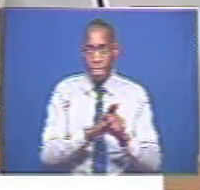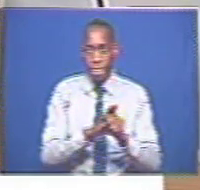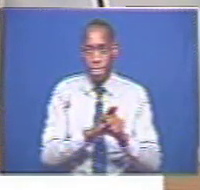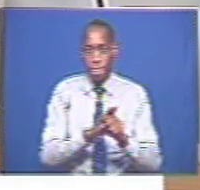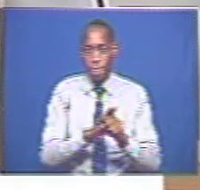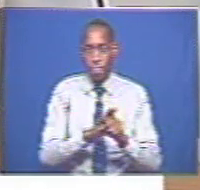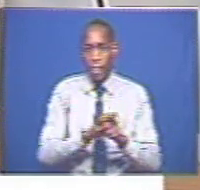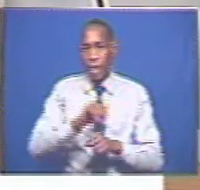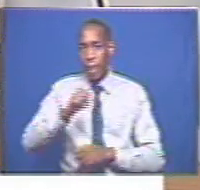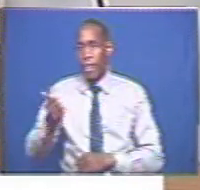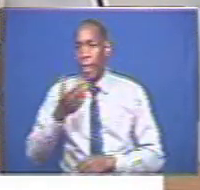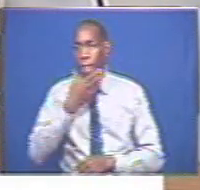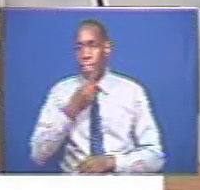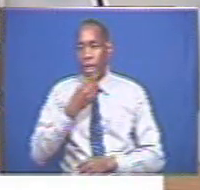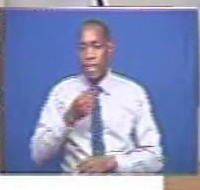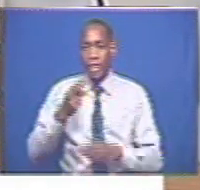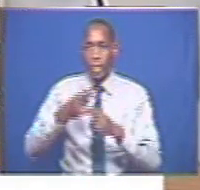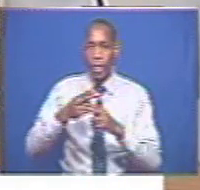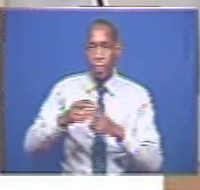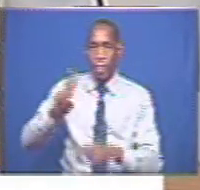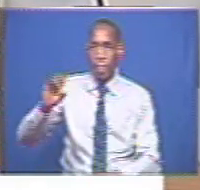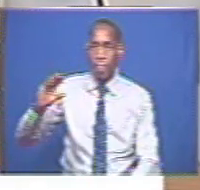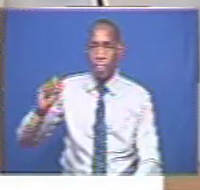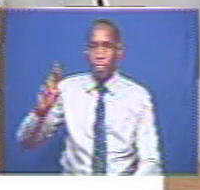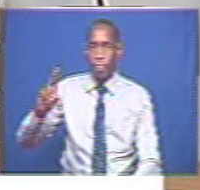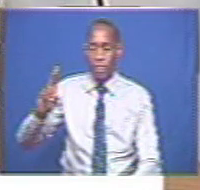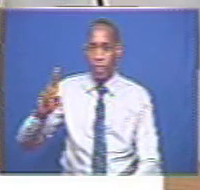man in the stands, by the name of Victor Muyakane,